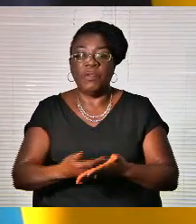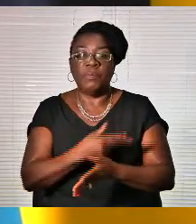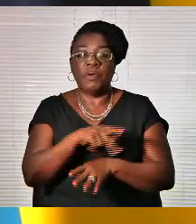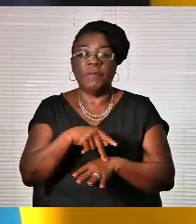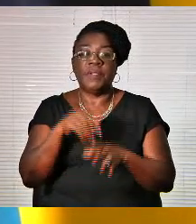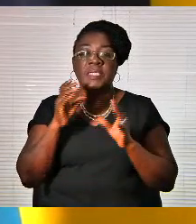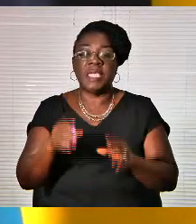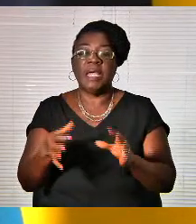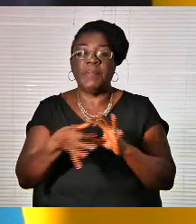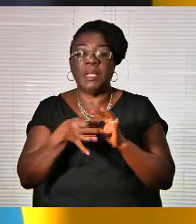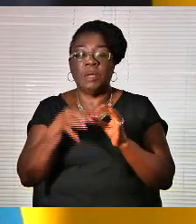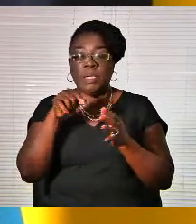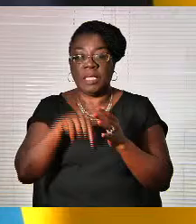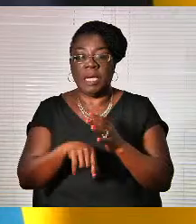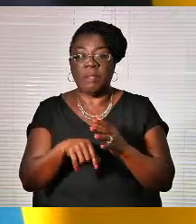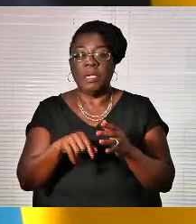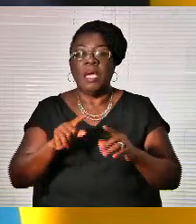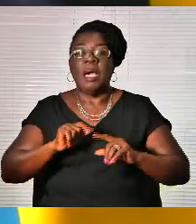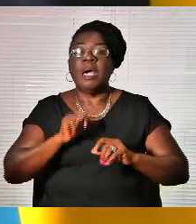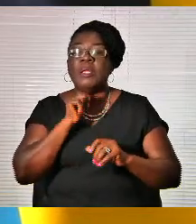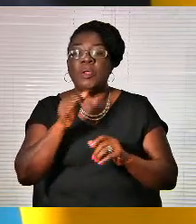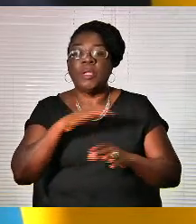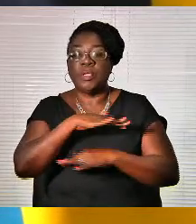down and not the rest?